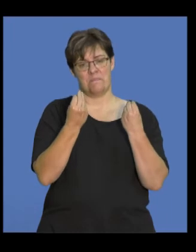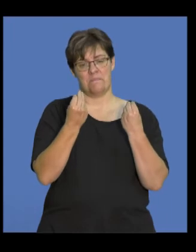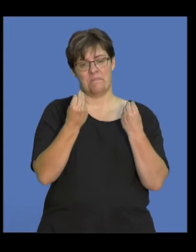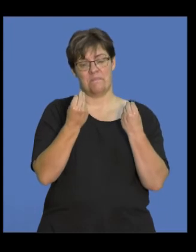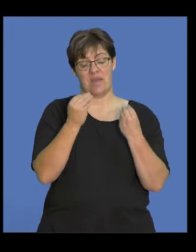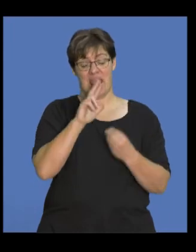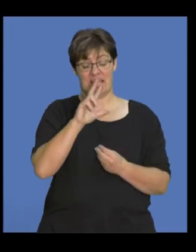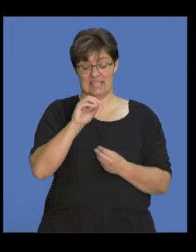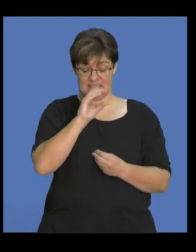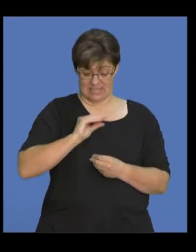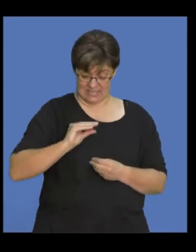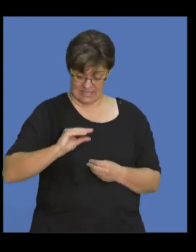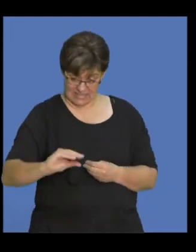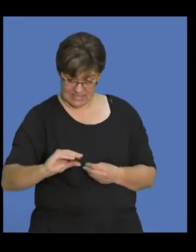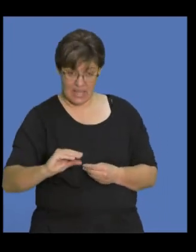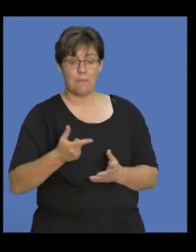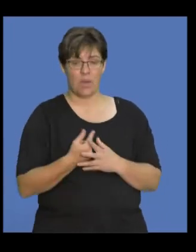90,000 if she's investing